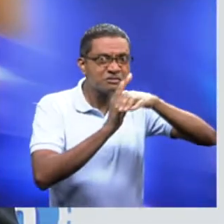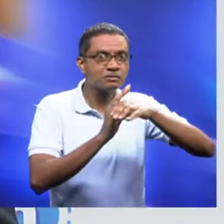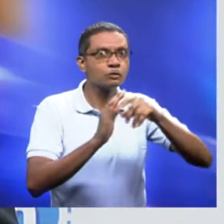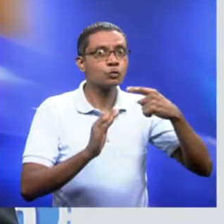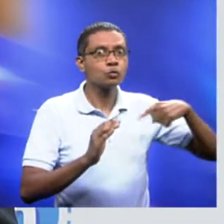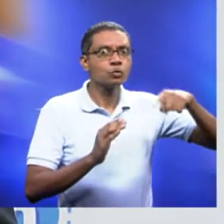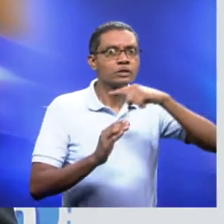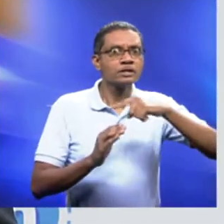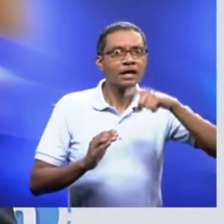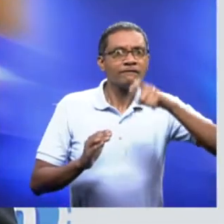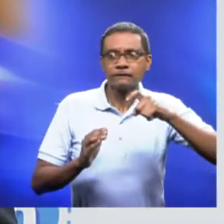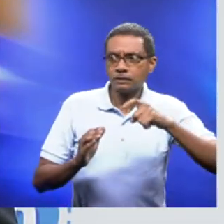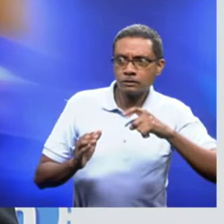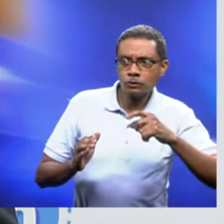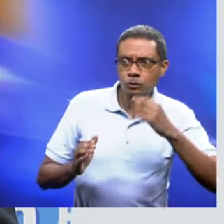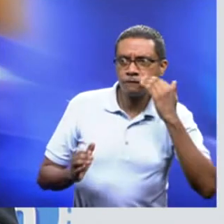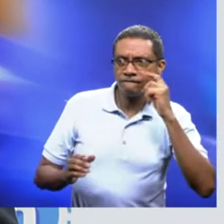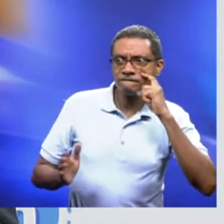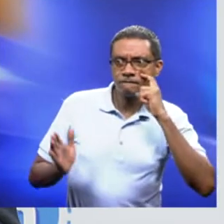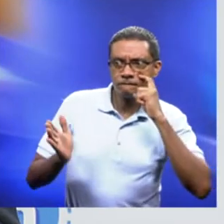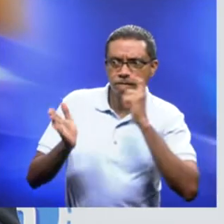detect and deal with. During the course of today,